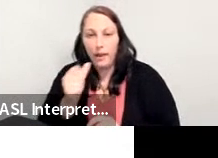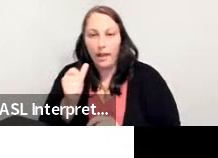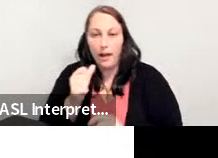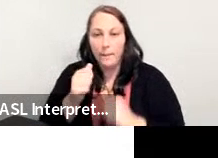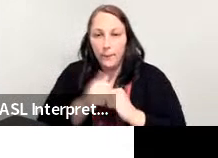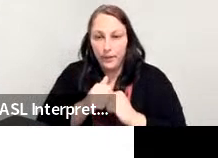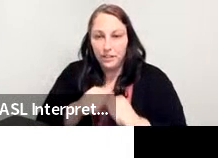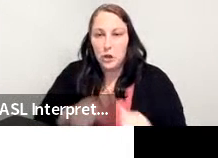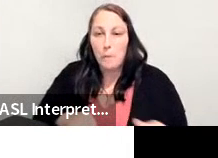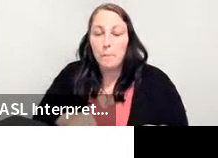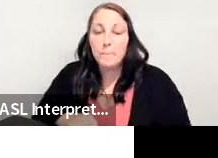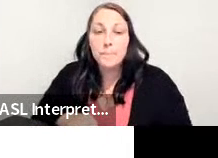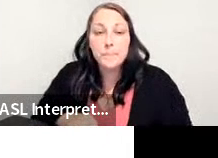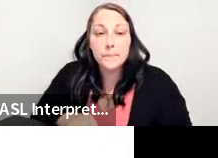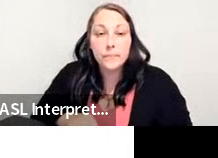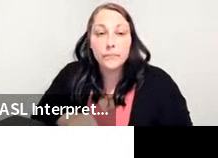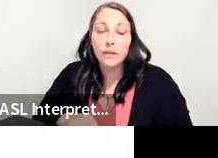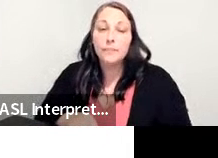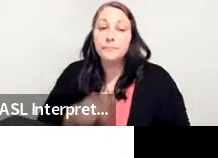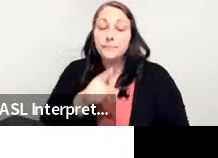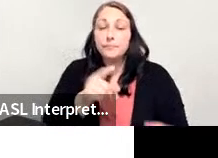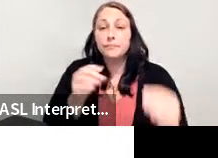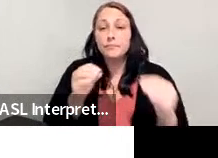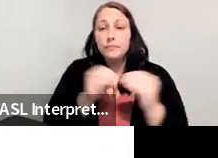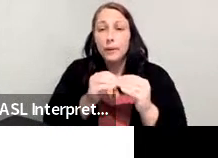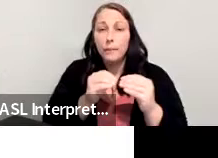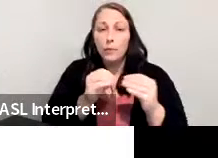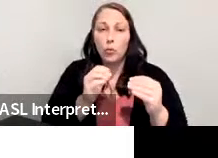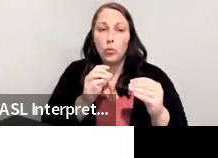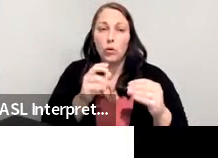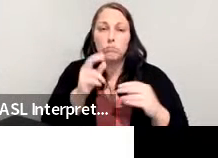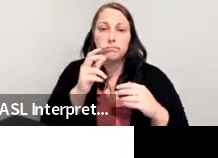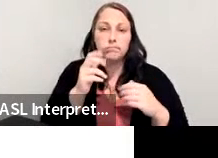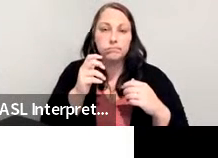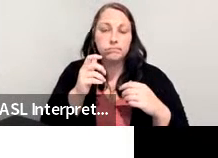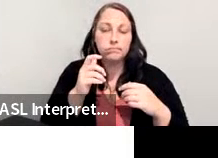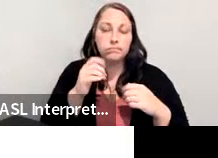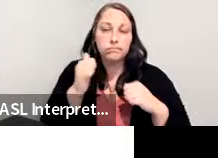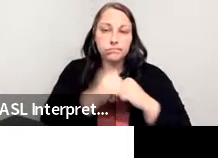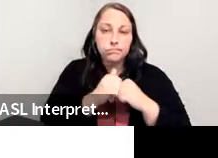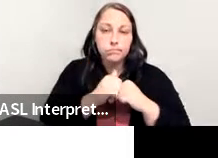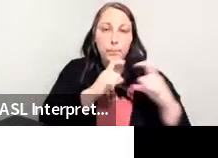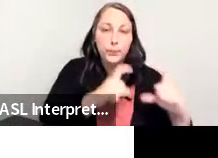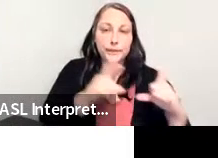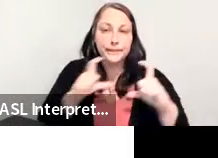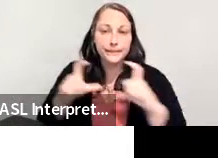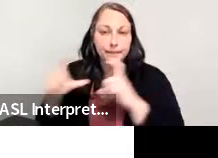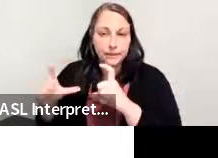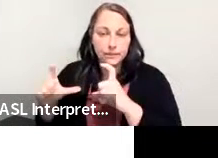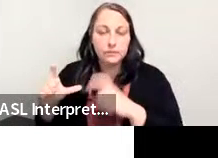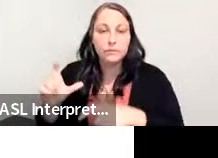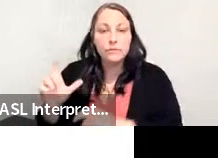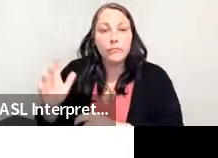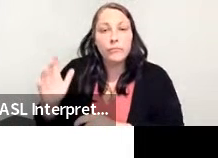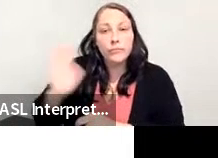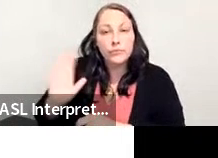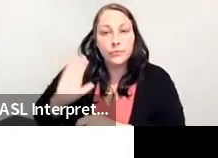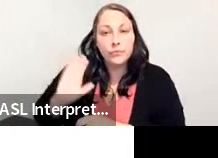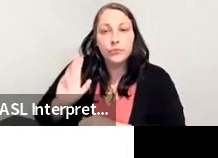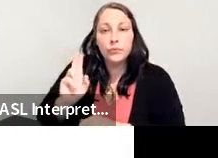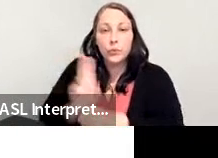Here more buildings, in particular brick buildings in brick that we've used in a sort of contemporary